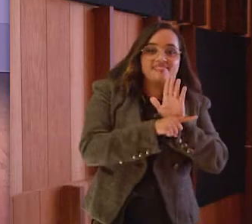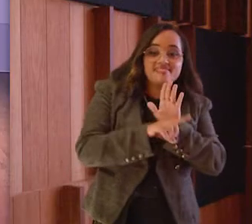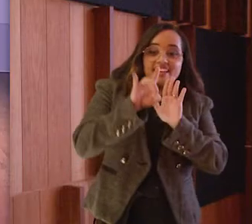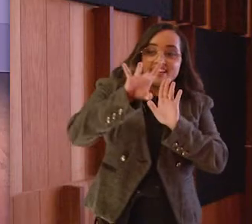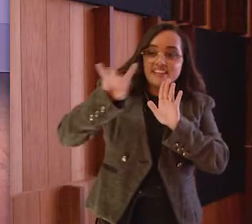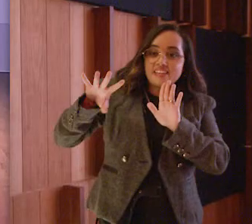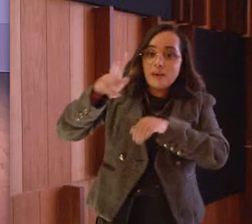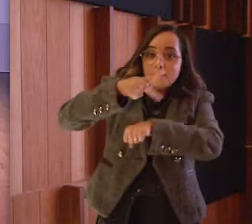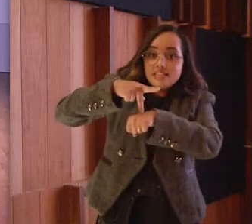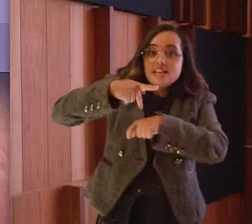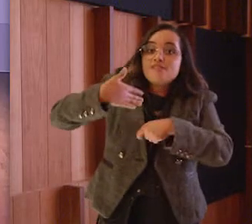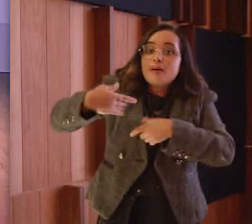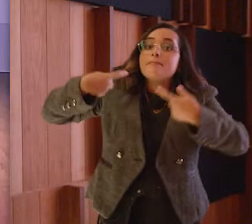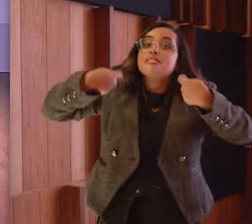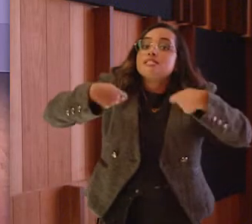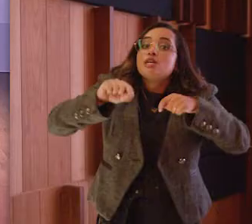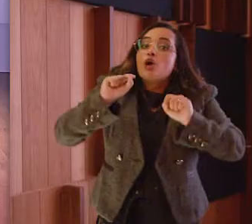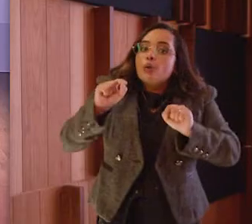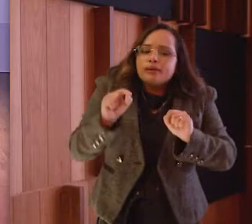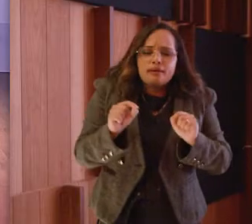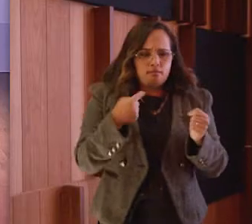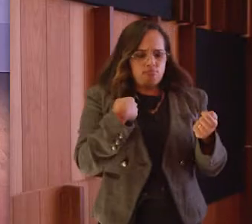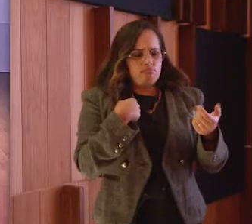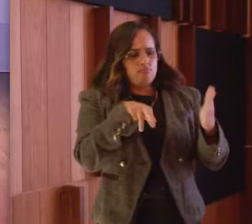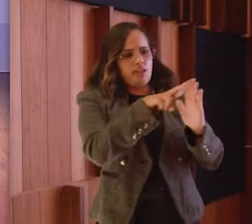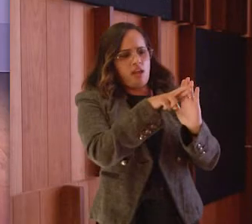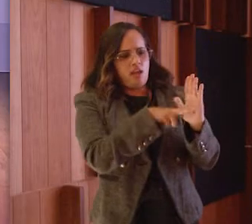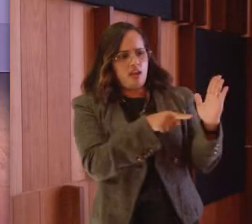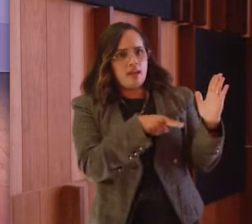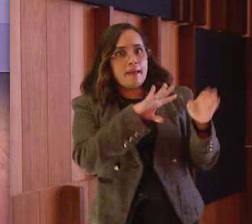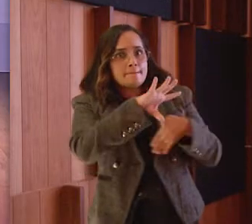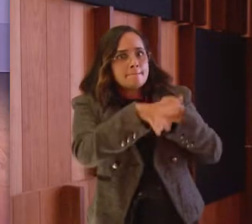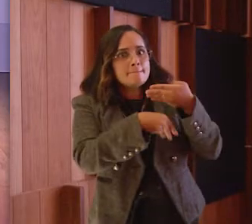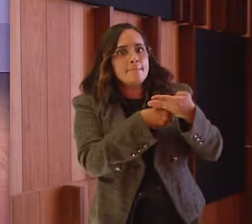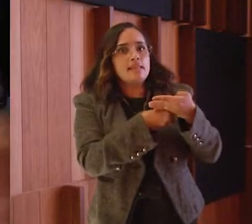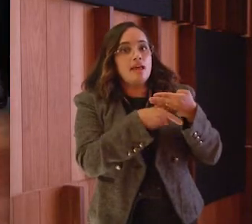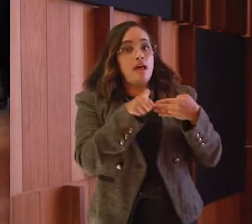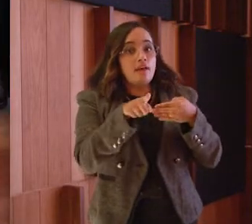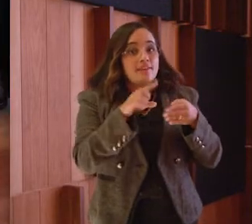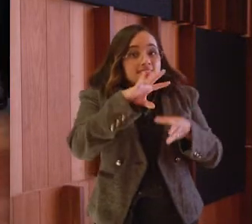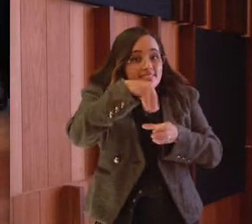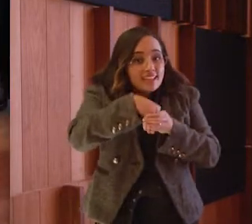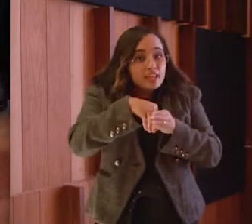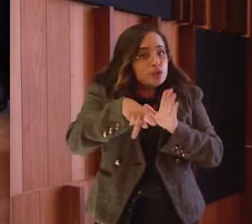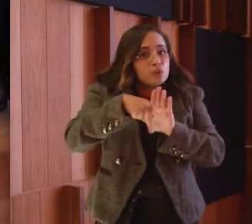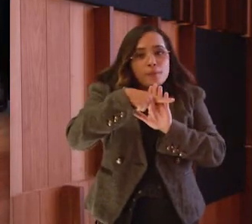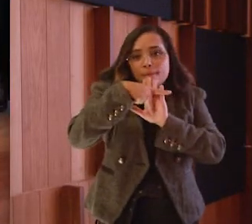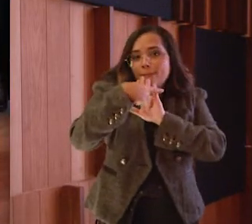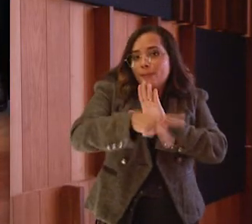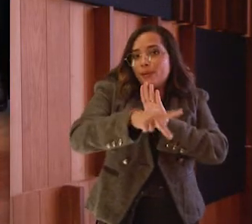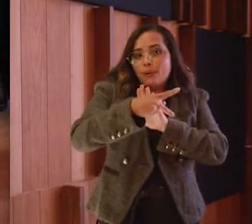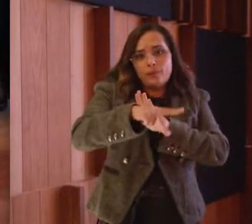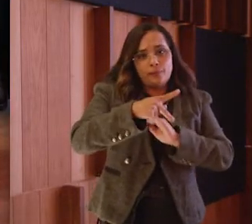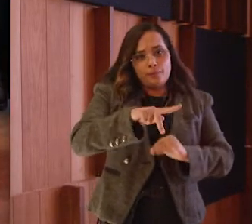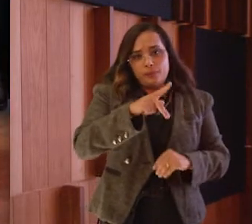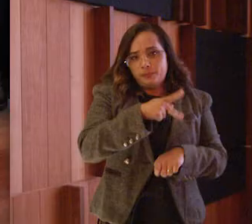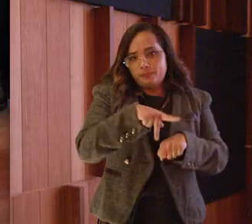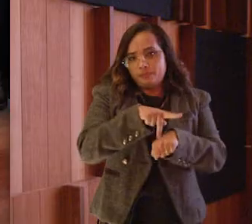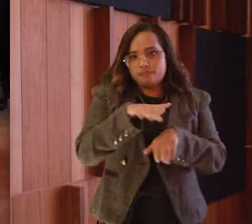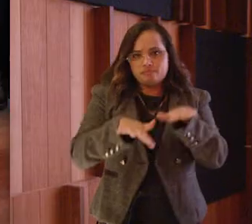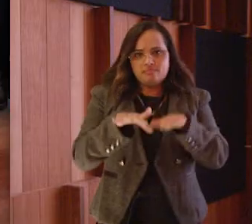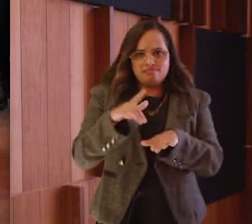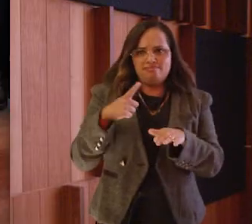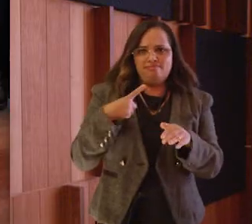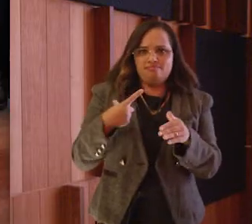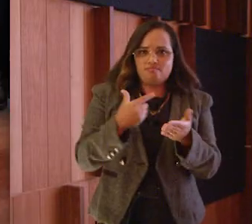those rules themselves. Some countries have said that they are just going to, through an ambulatory approach, just automatically incorporate